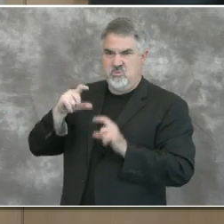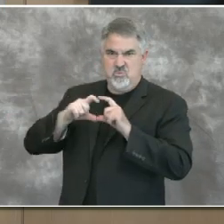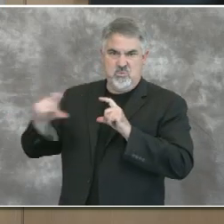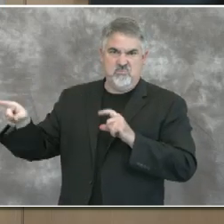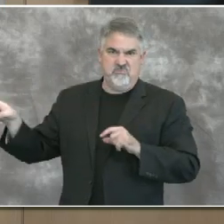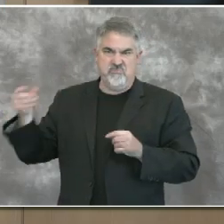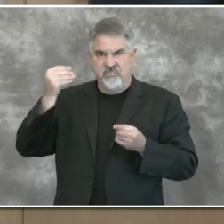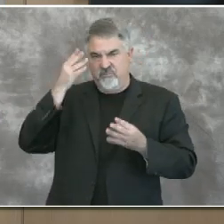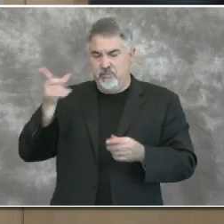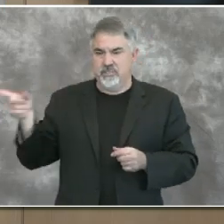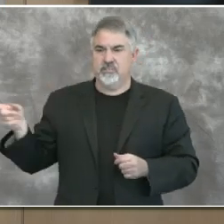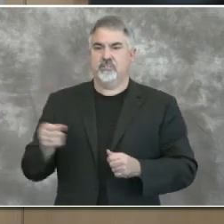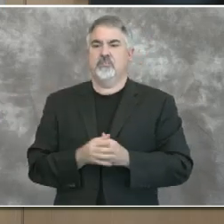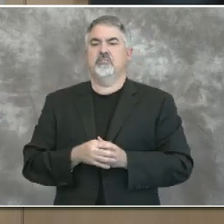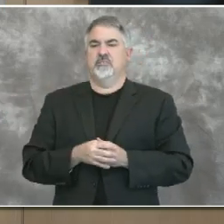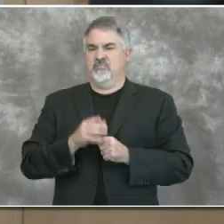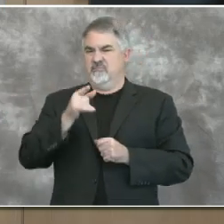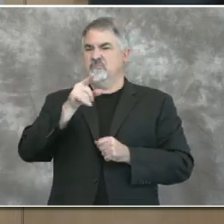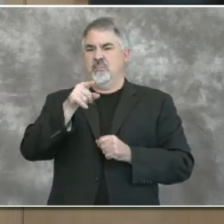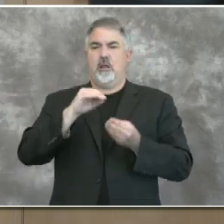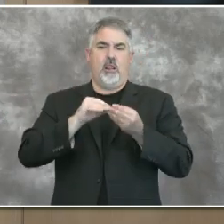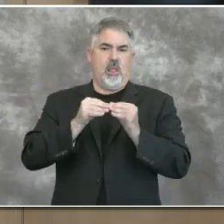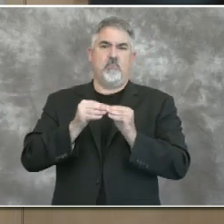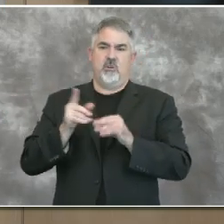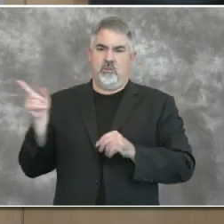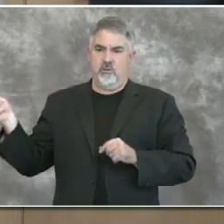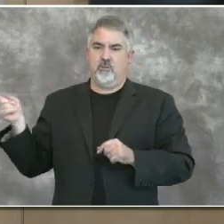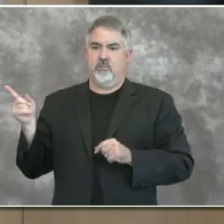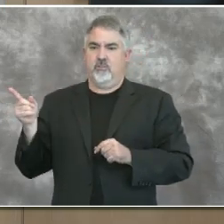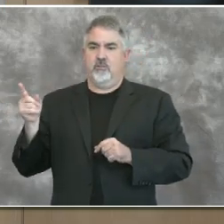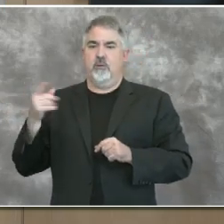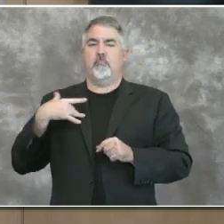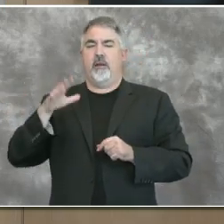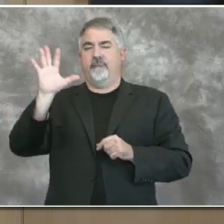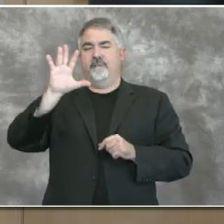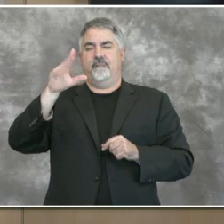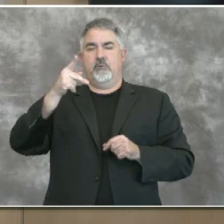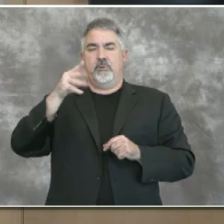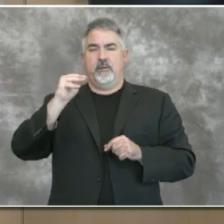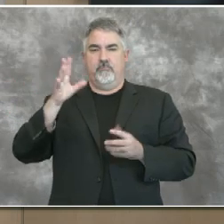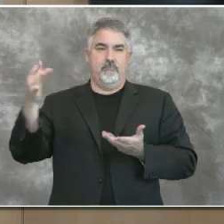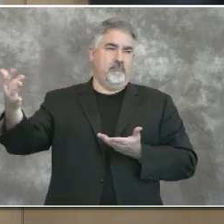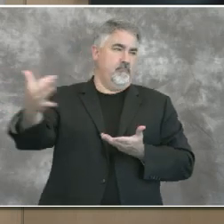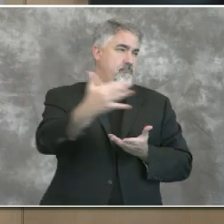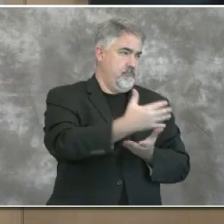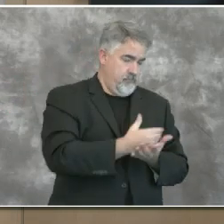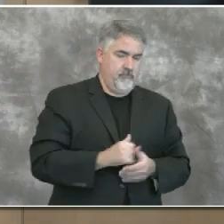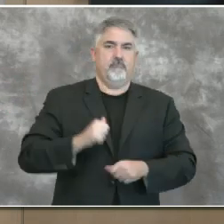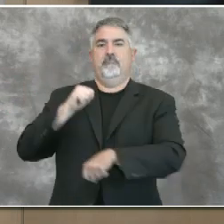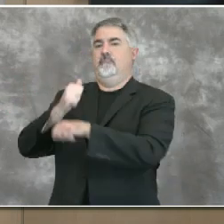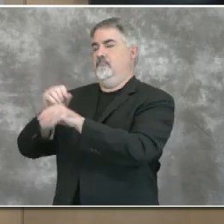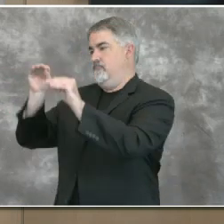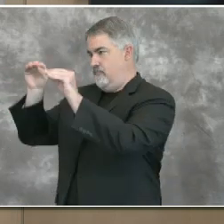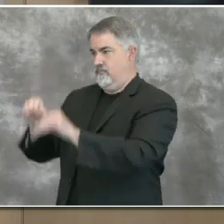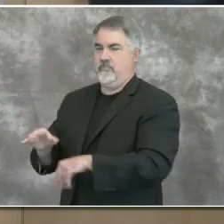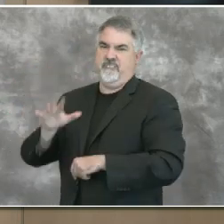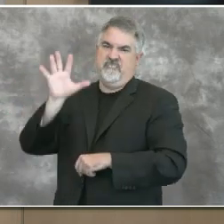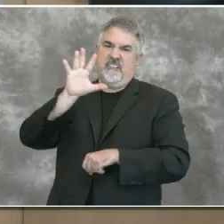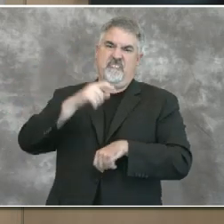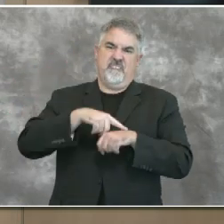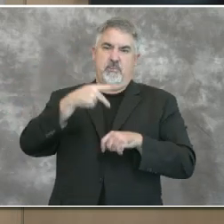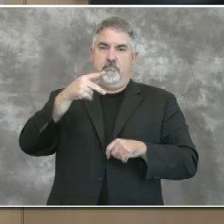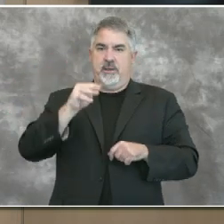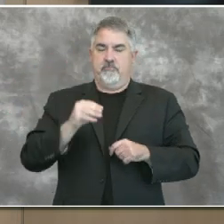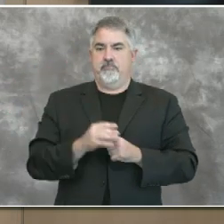coronavirus-sd.com will post the latest numbers by 5 p.m. tomorrow. As I mentioned at the beginning of this media briefing, we are kicking off